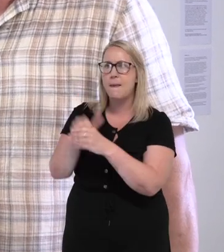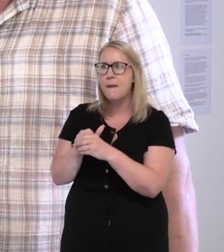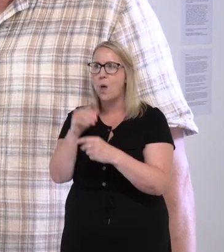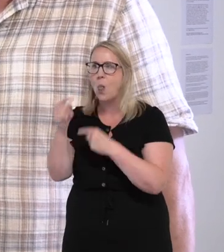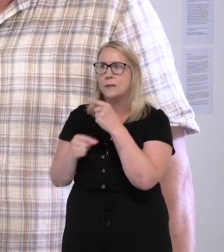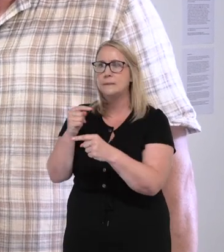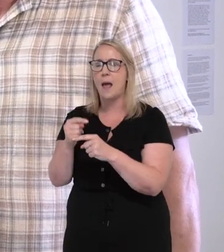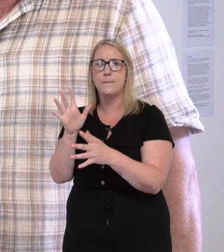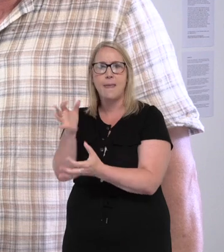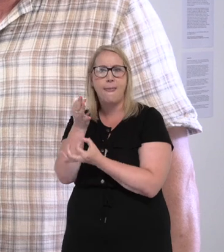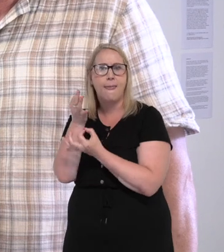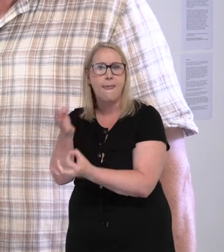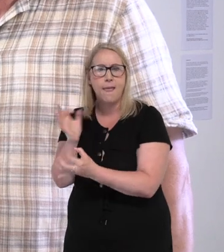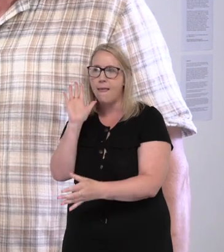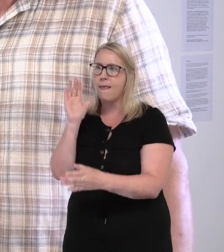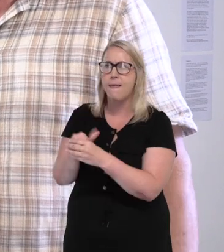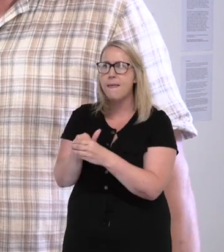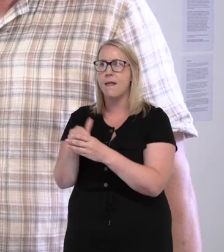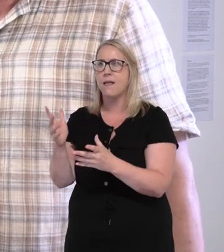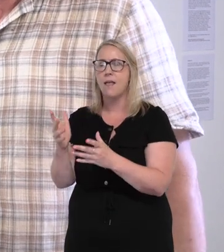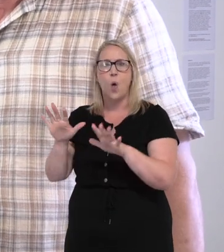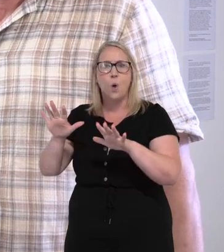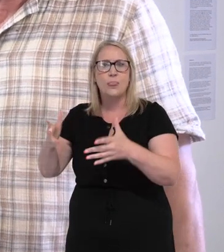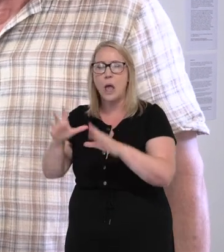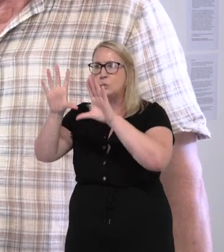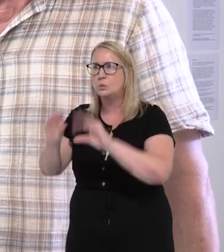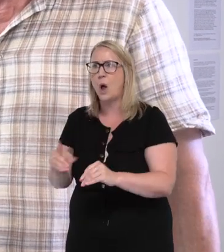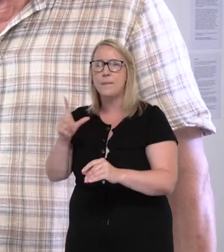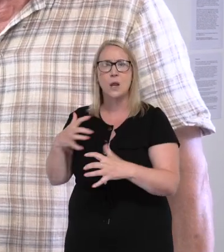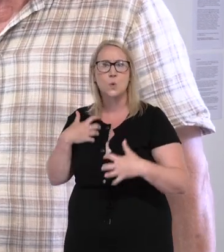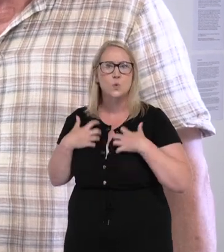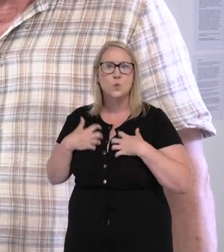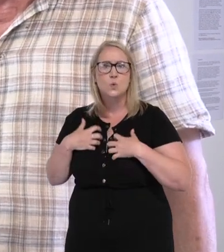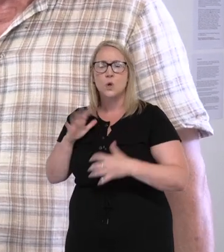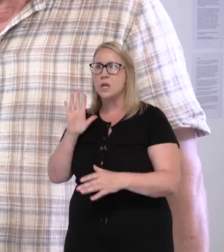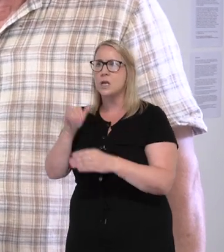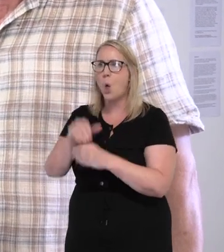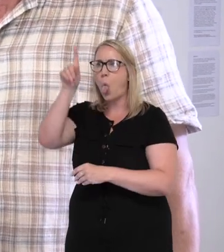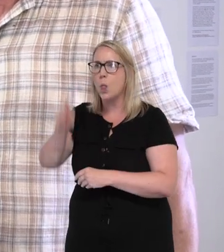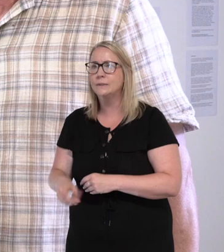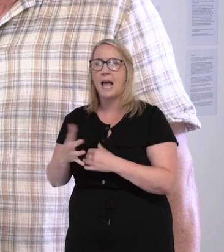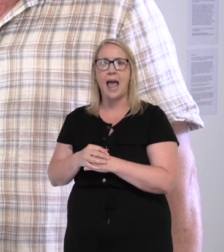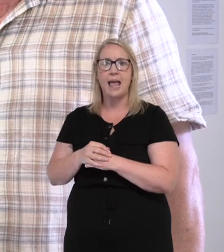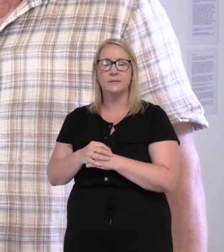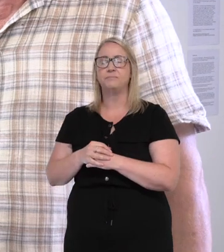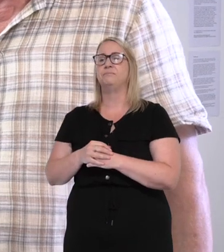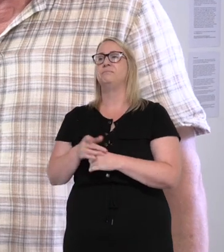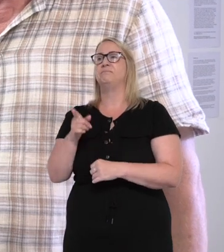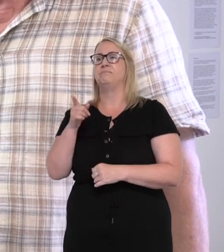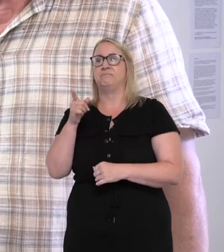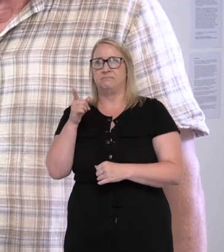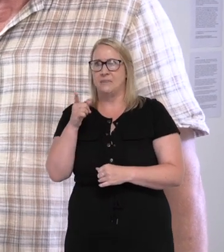as much as he liked without being stopped until the end of the day, really suited him. And he's